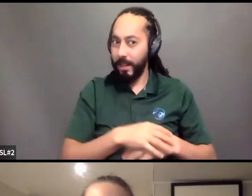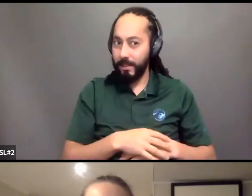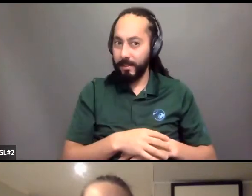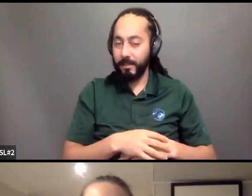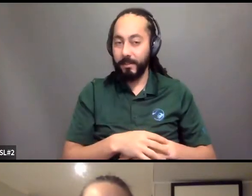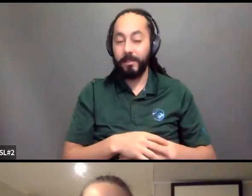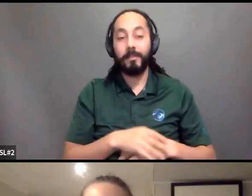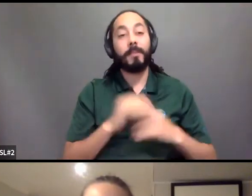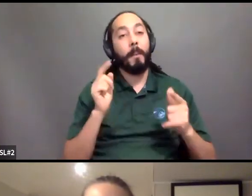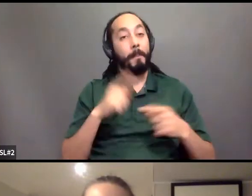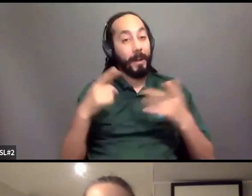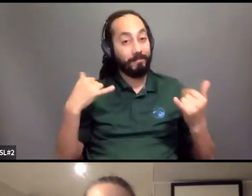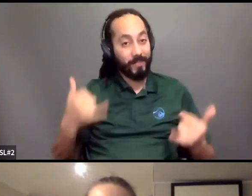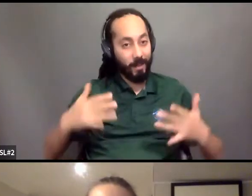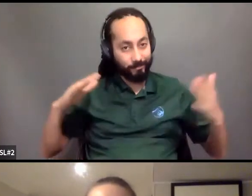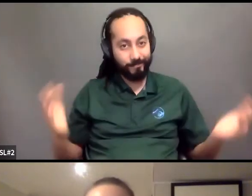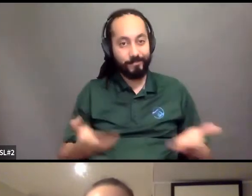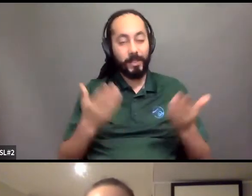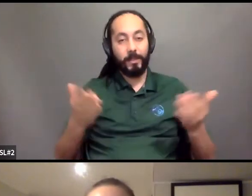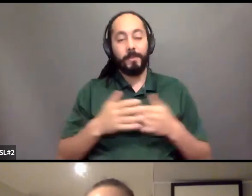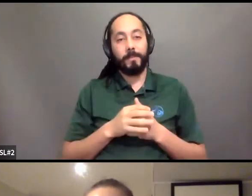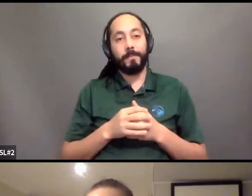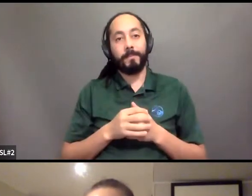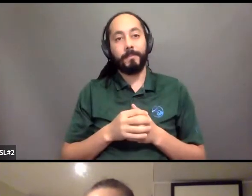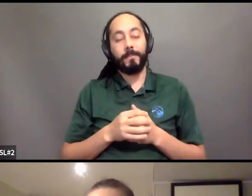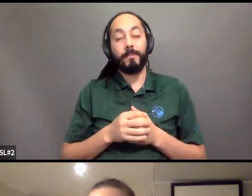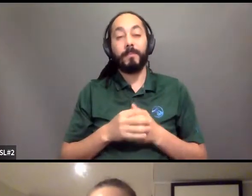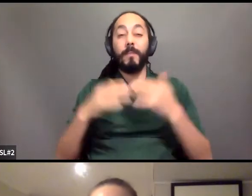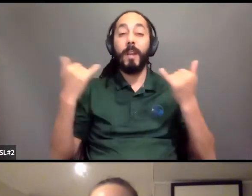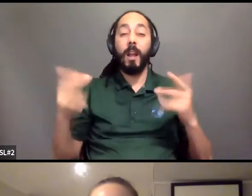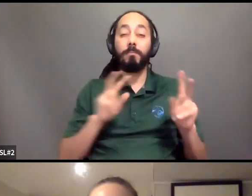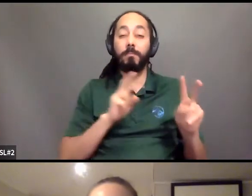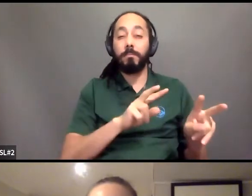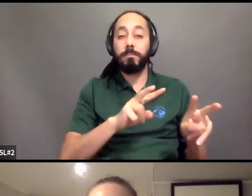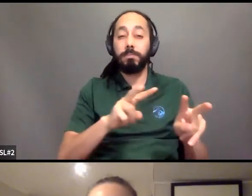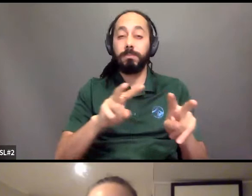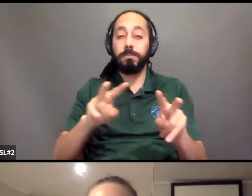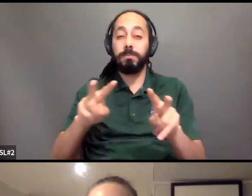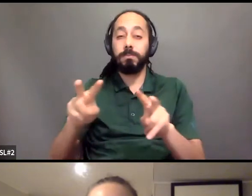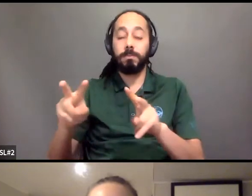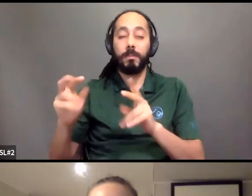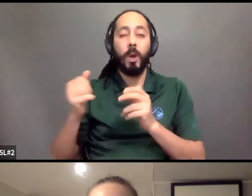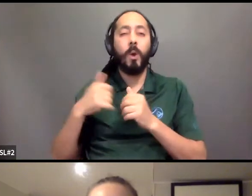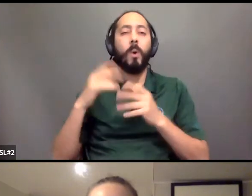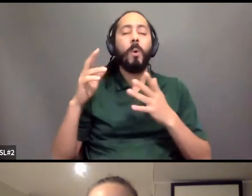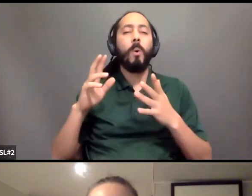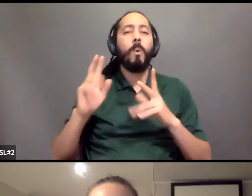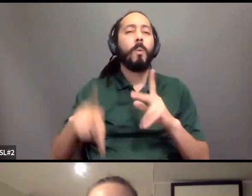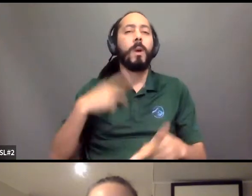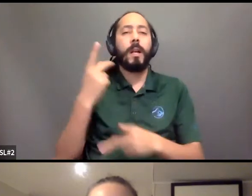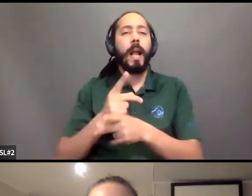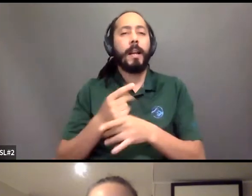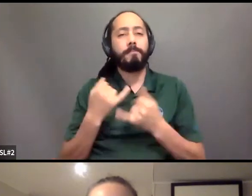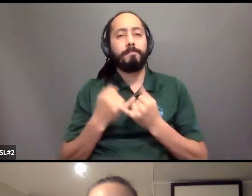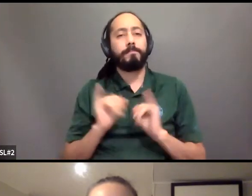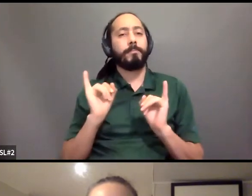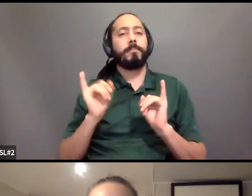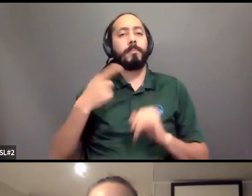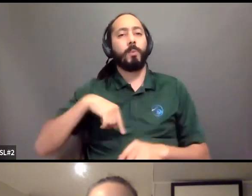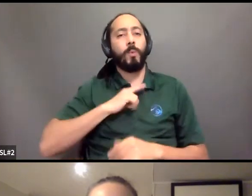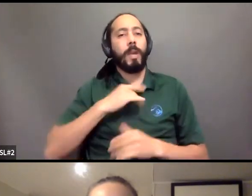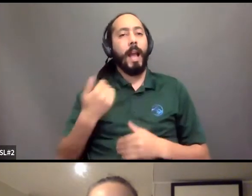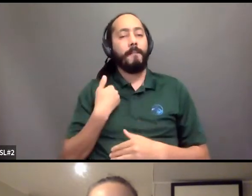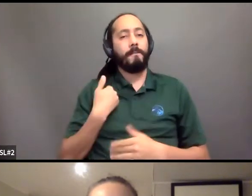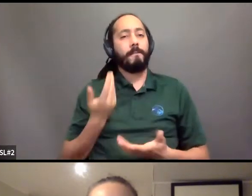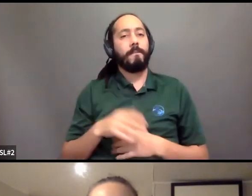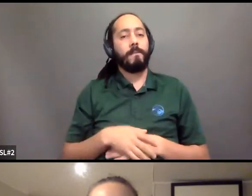here we are. You know, and I look out there and I say, you know, I look and see what kind of agency do we have, you know, in